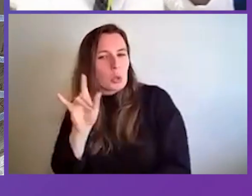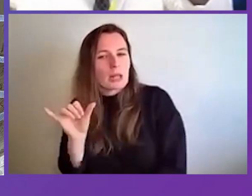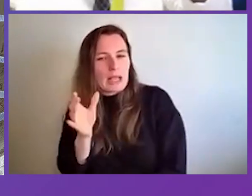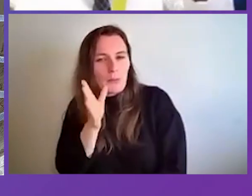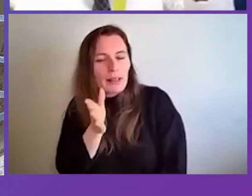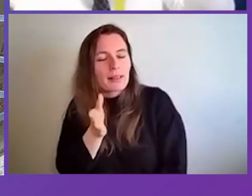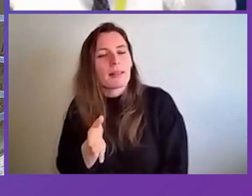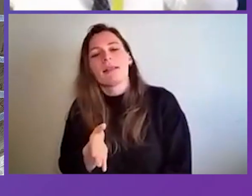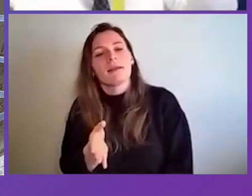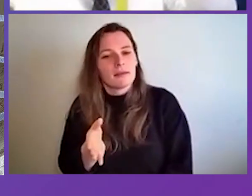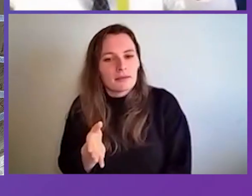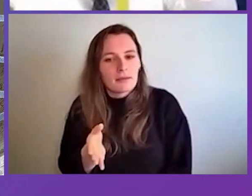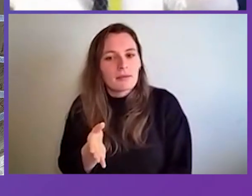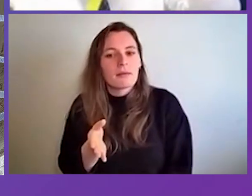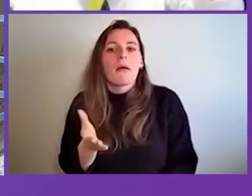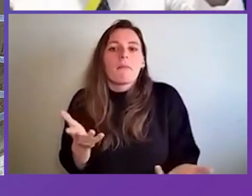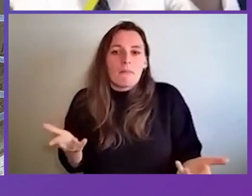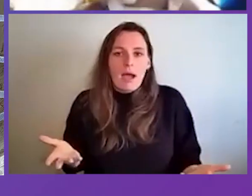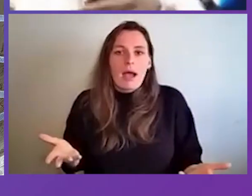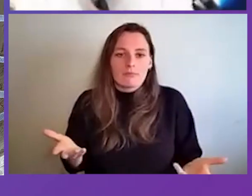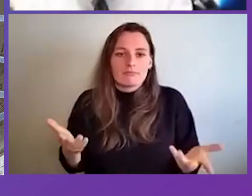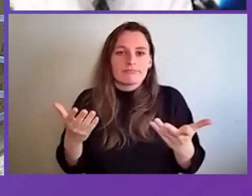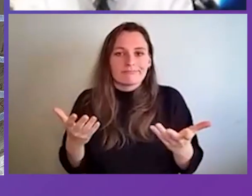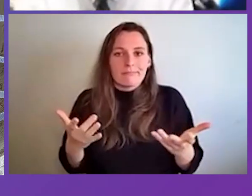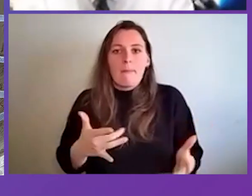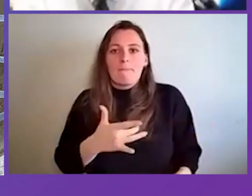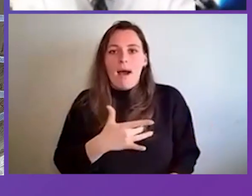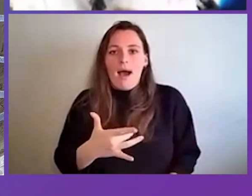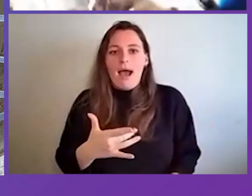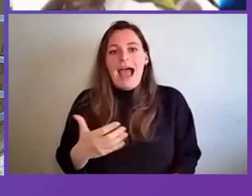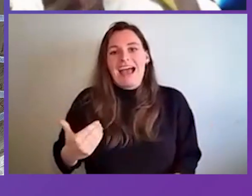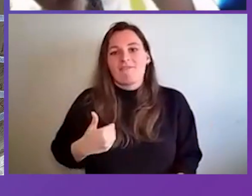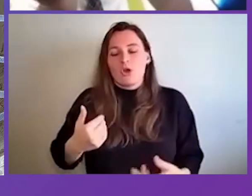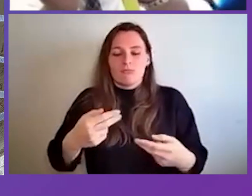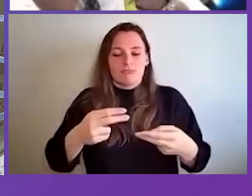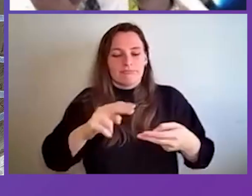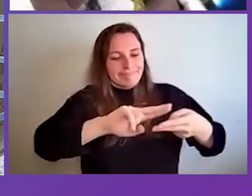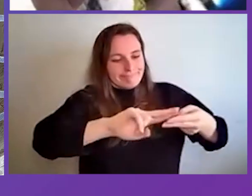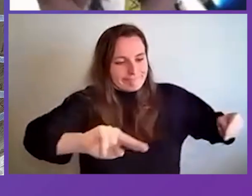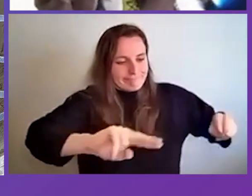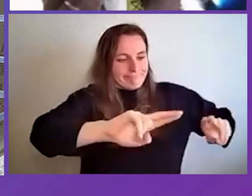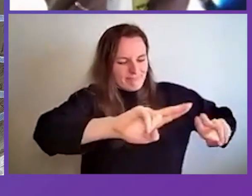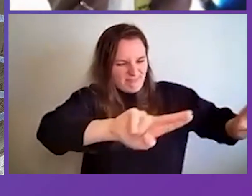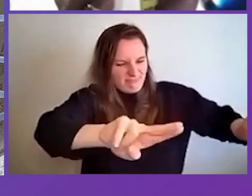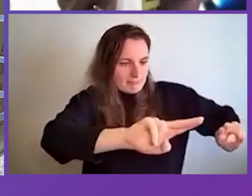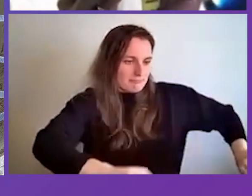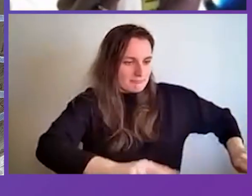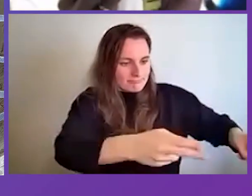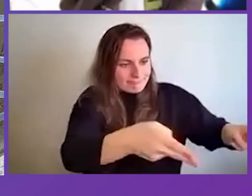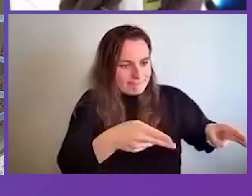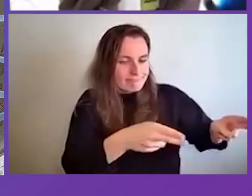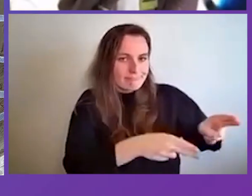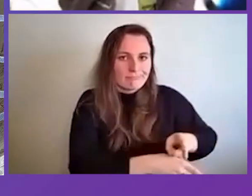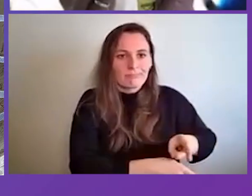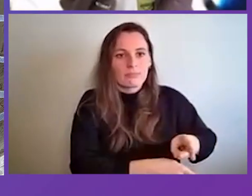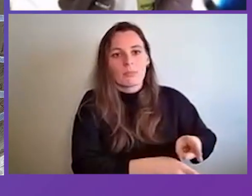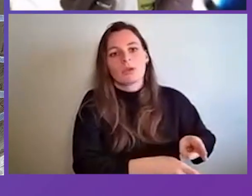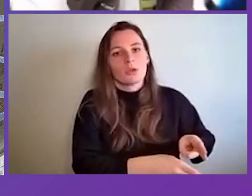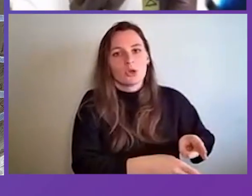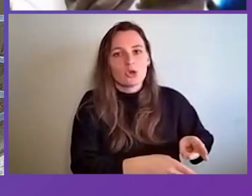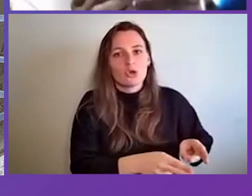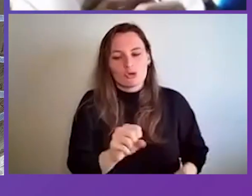there's some type of strap system that's used along with a connector